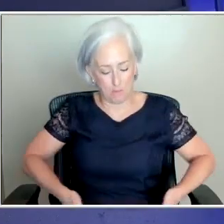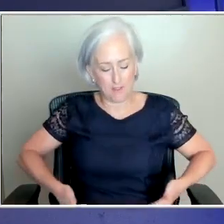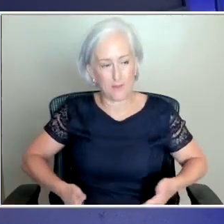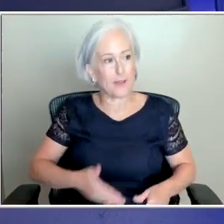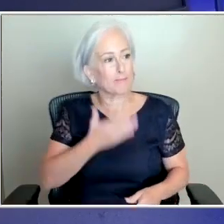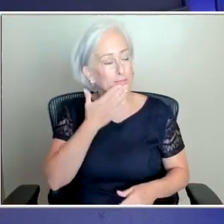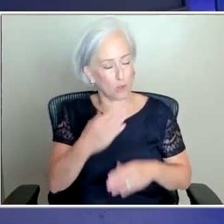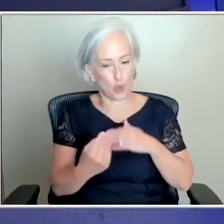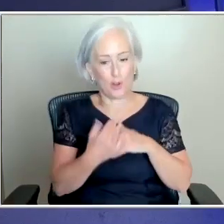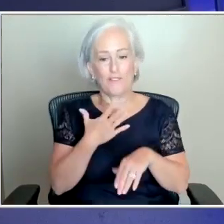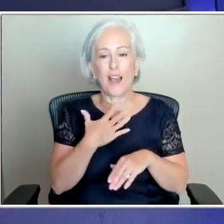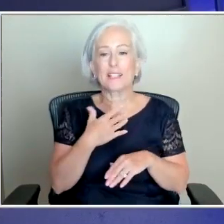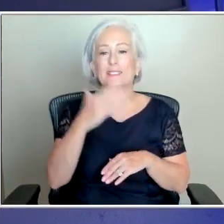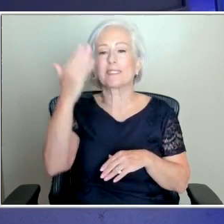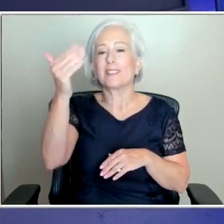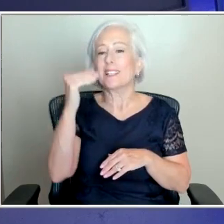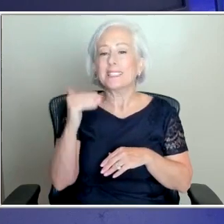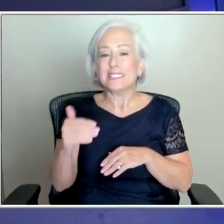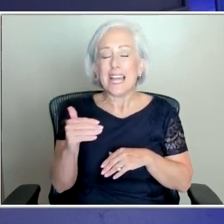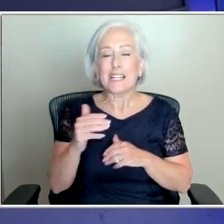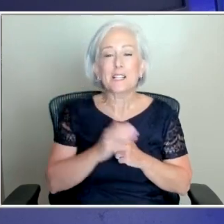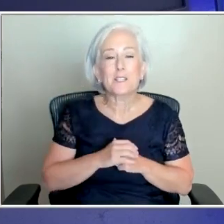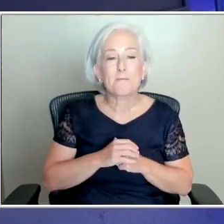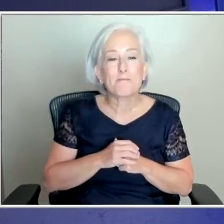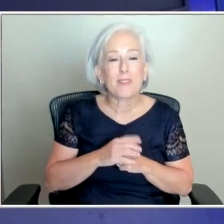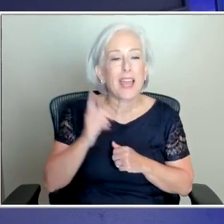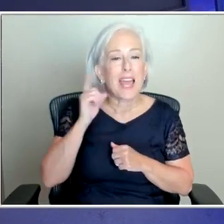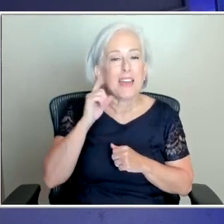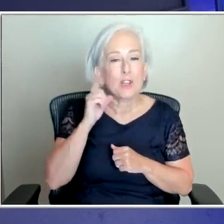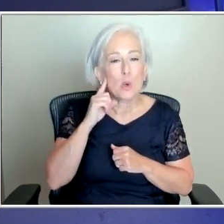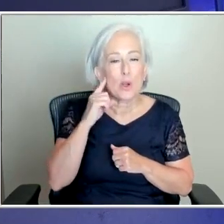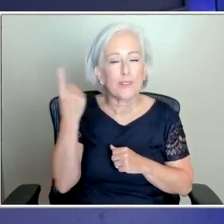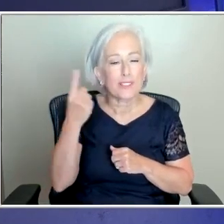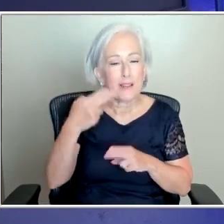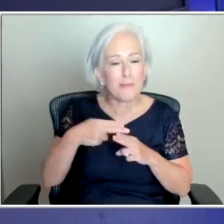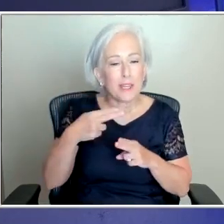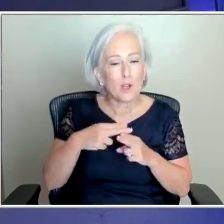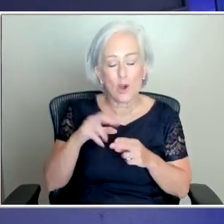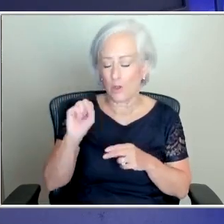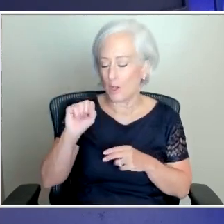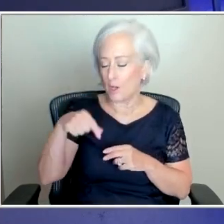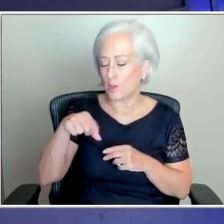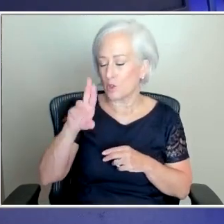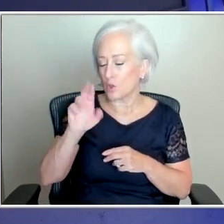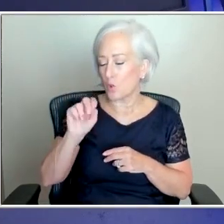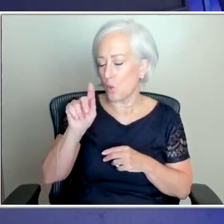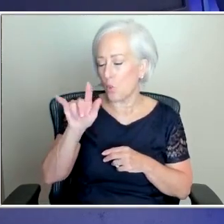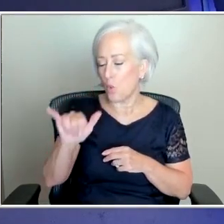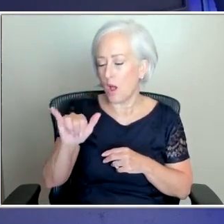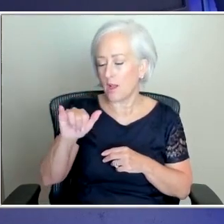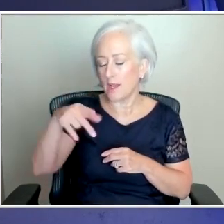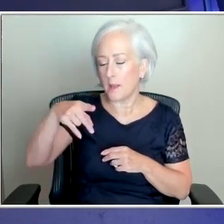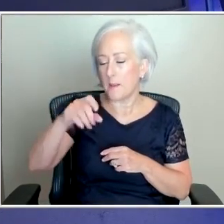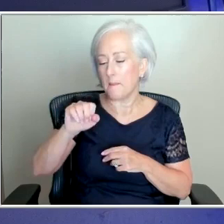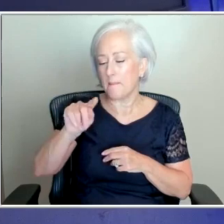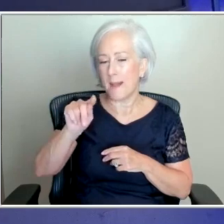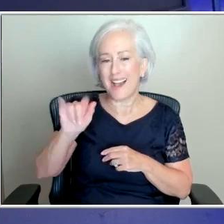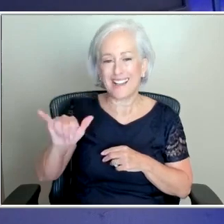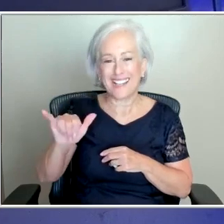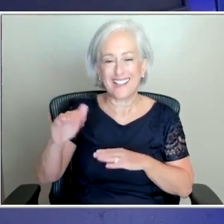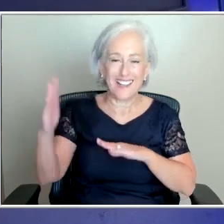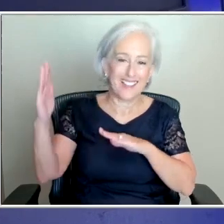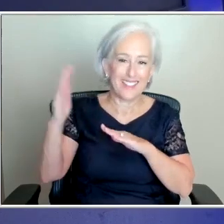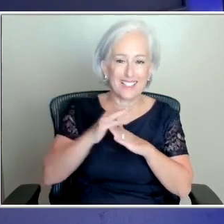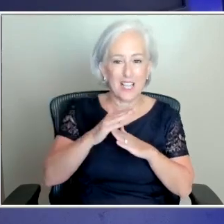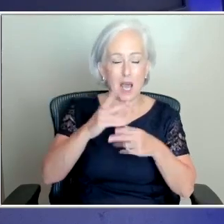on that note, I don't know if you've heard of the squatty potty. It was like the #1 sold product